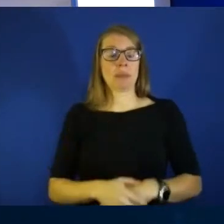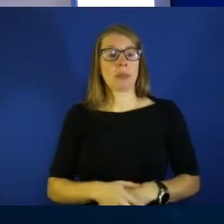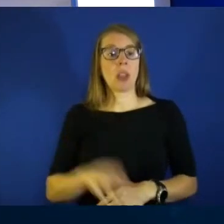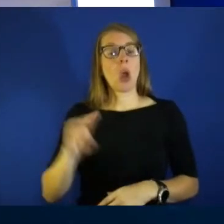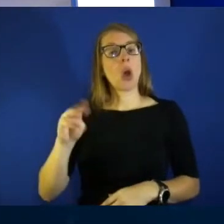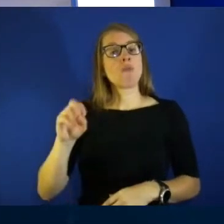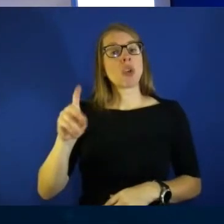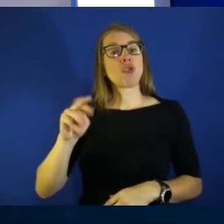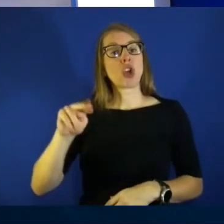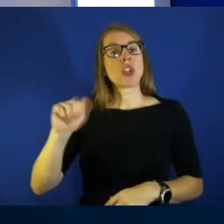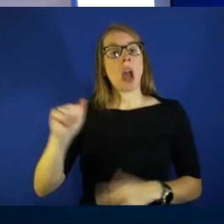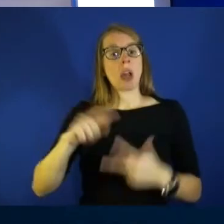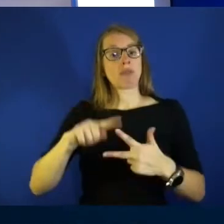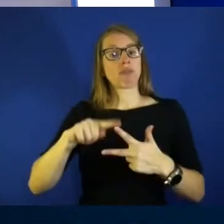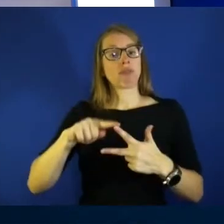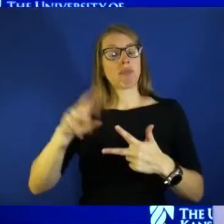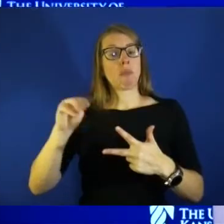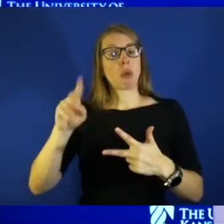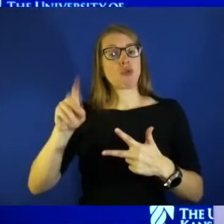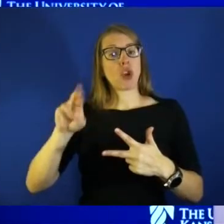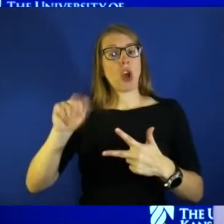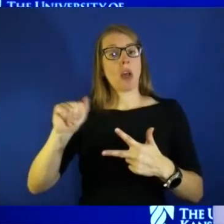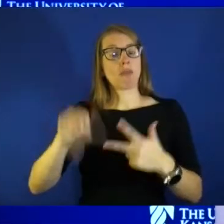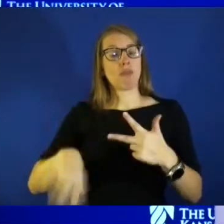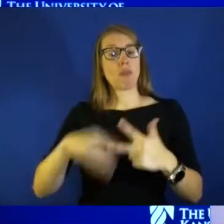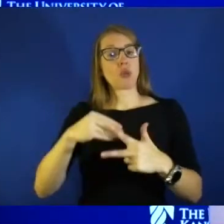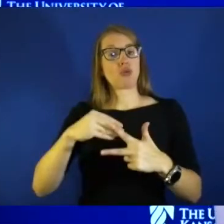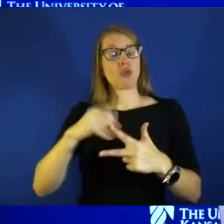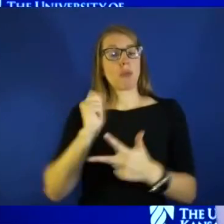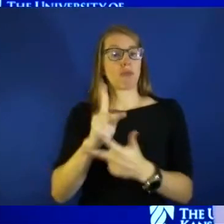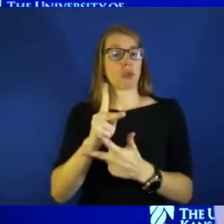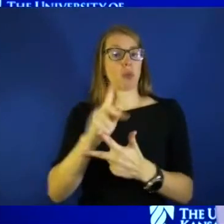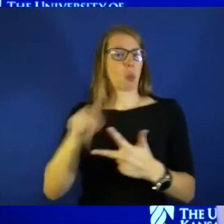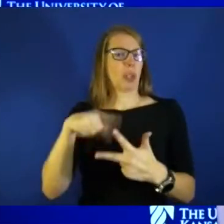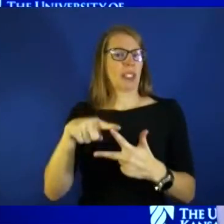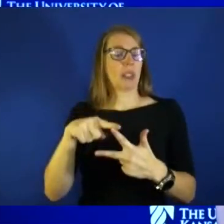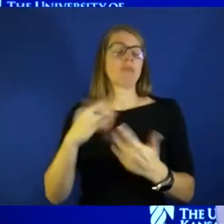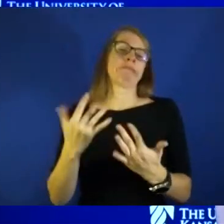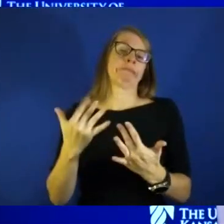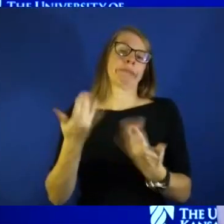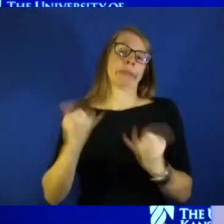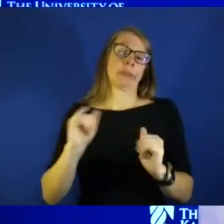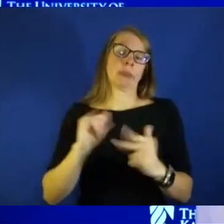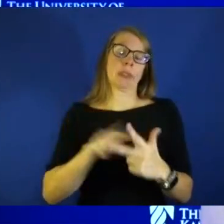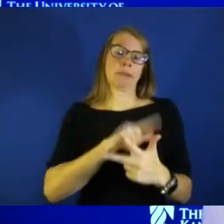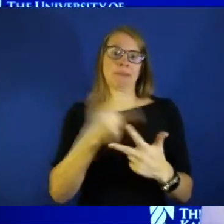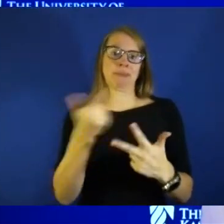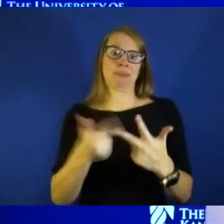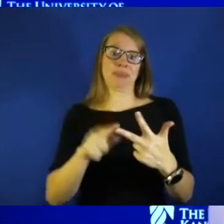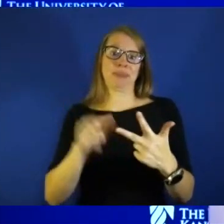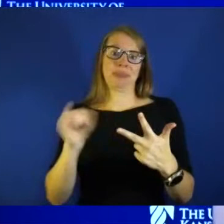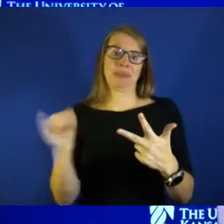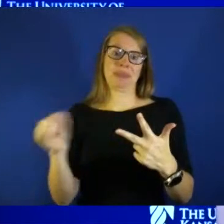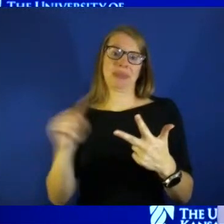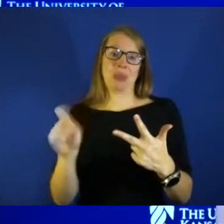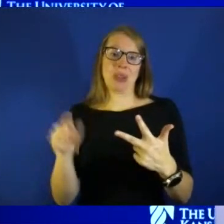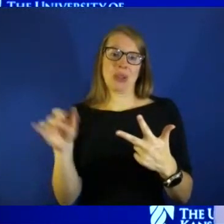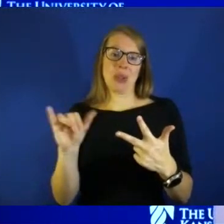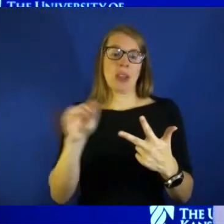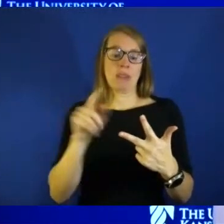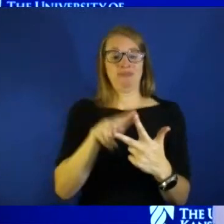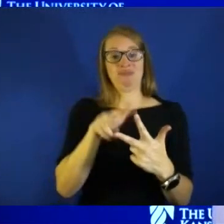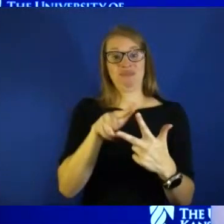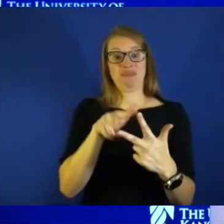receive authorization? Yeah, I think we're still waiting, and this goes back to the Johnson & Johnson question as well. Moderna and Johnson &